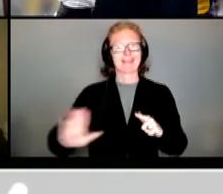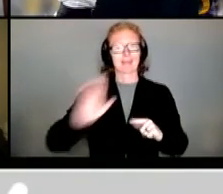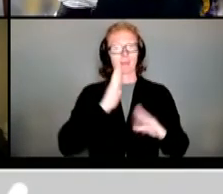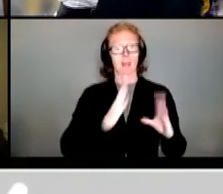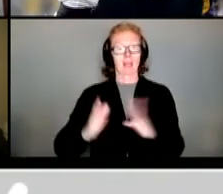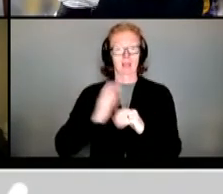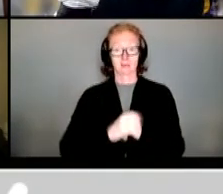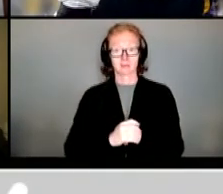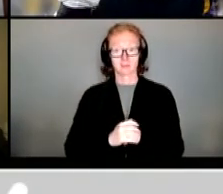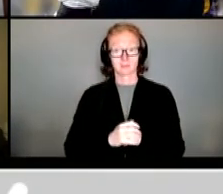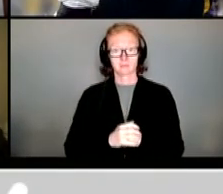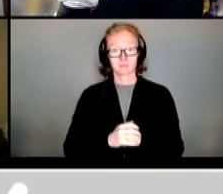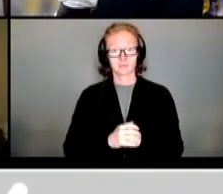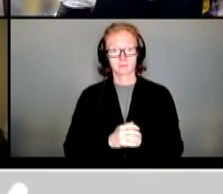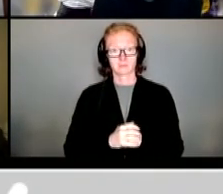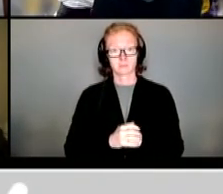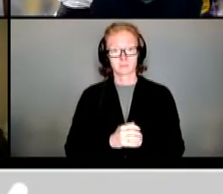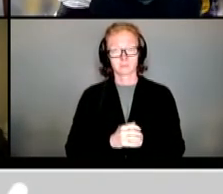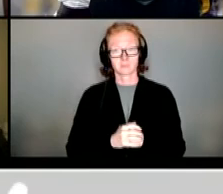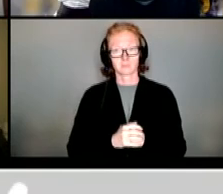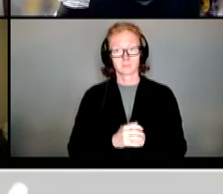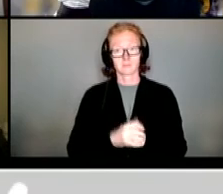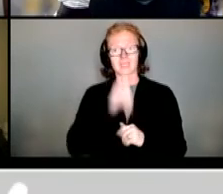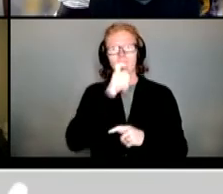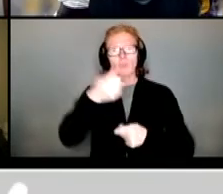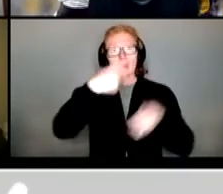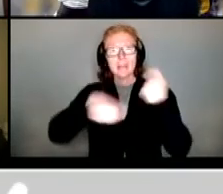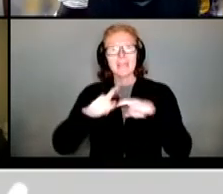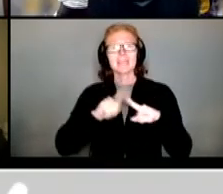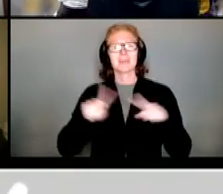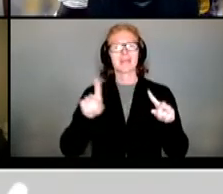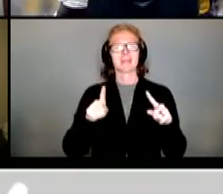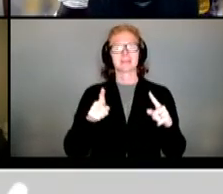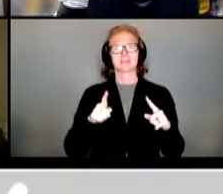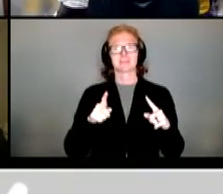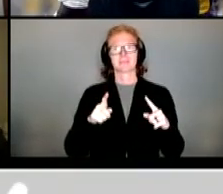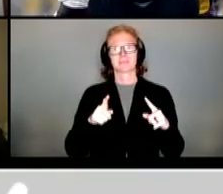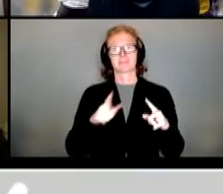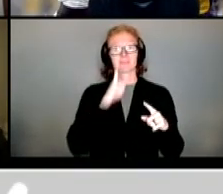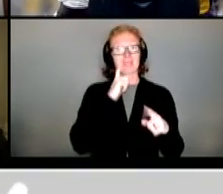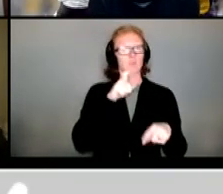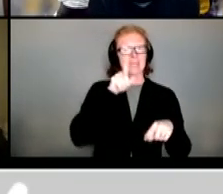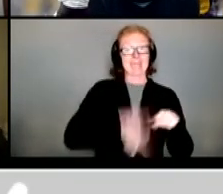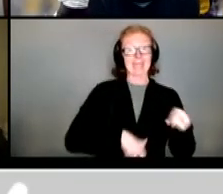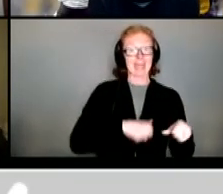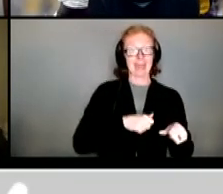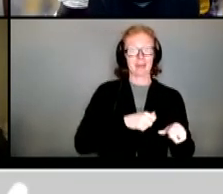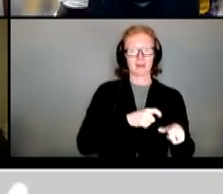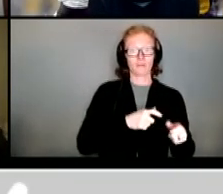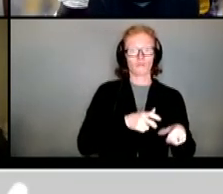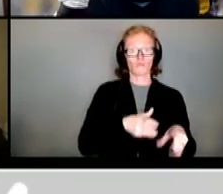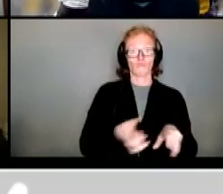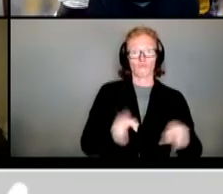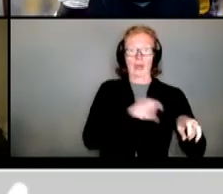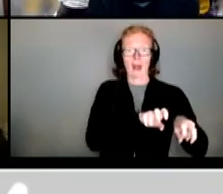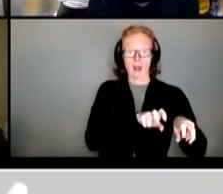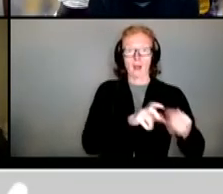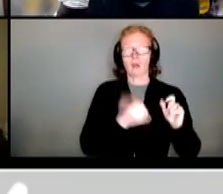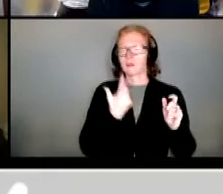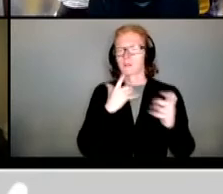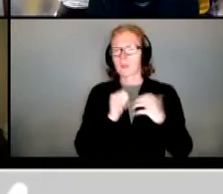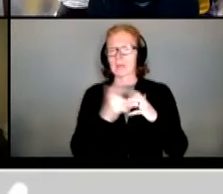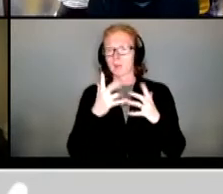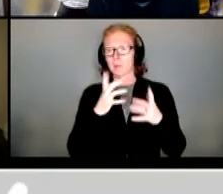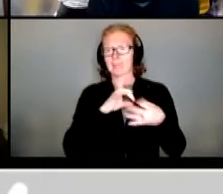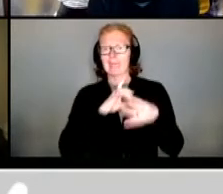doing to not replace, but you know what I'm saying, in lieu of not having a ride-along? How do we connect?